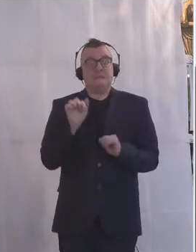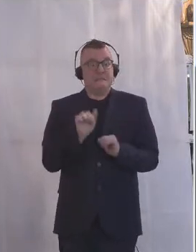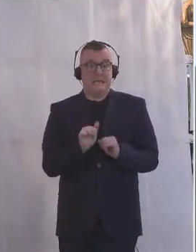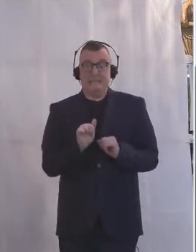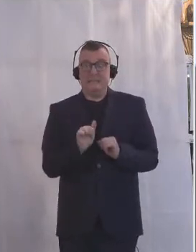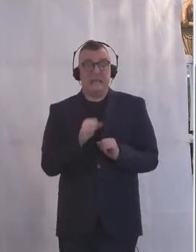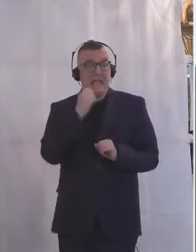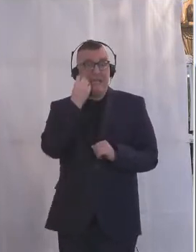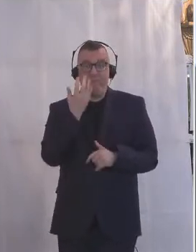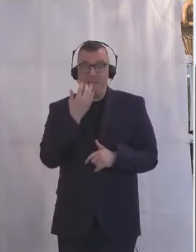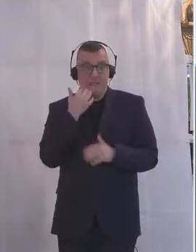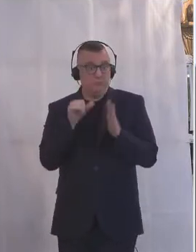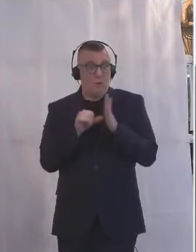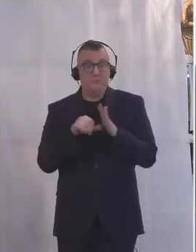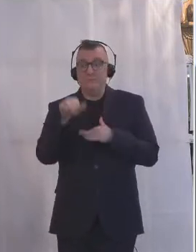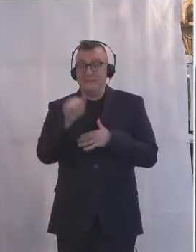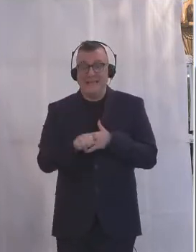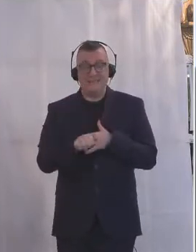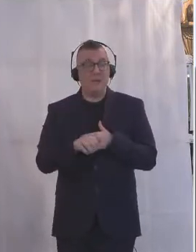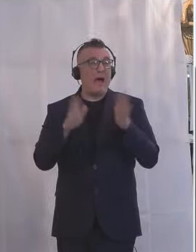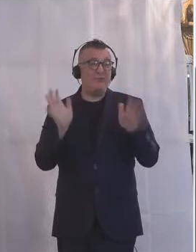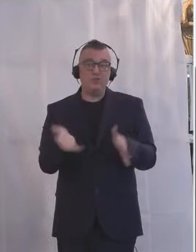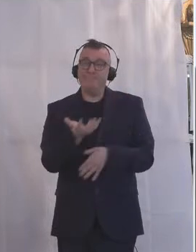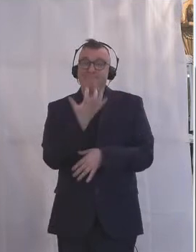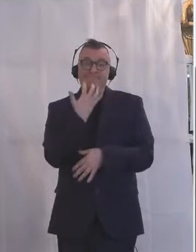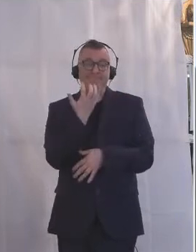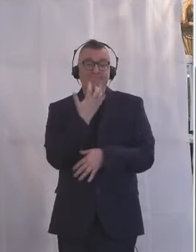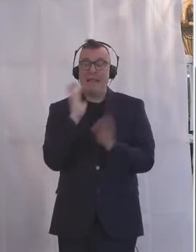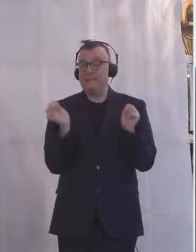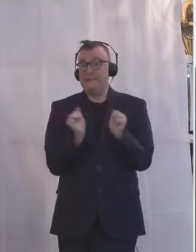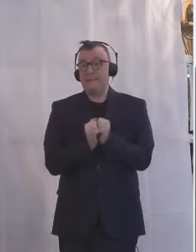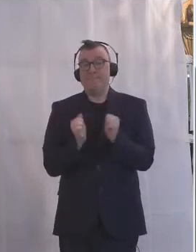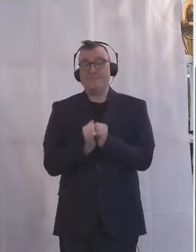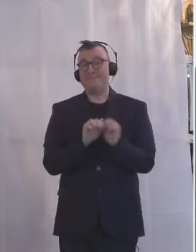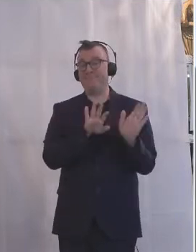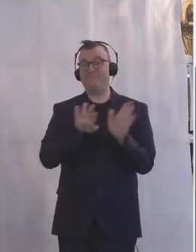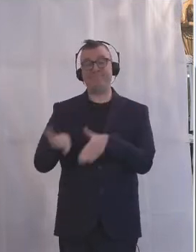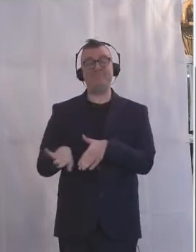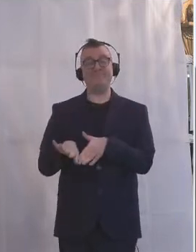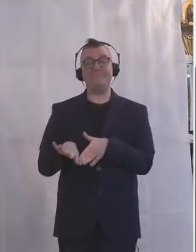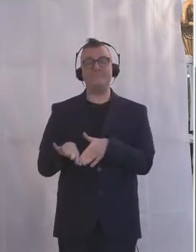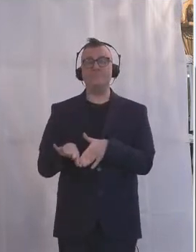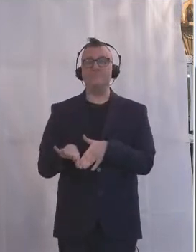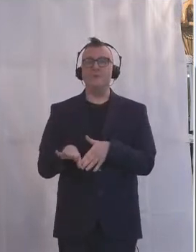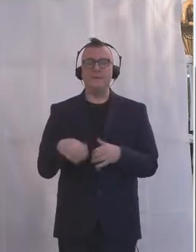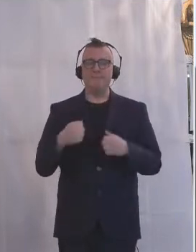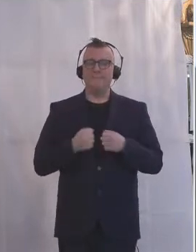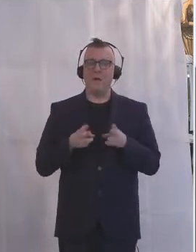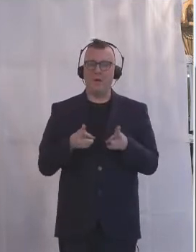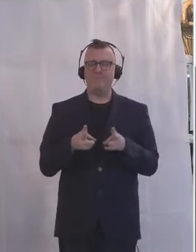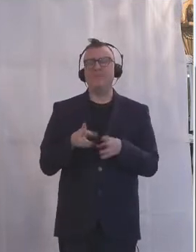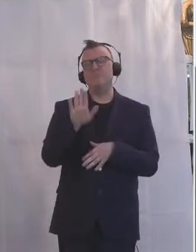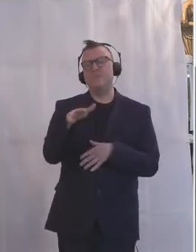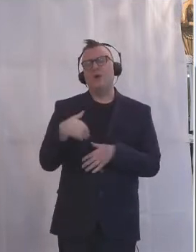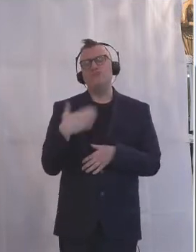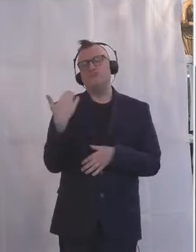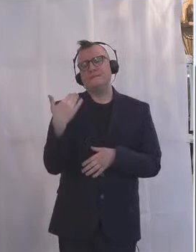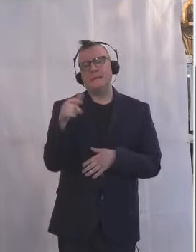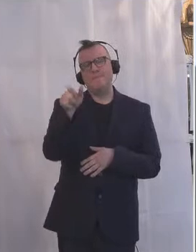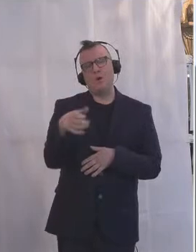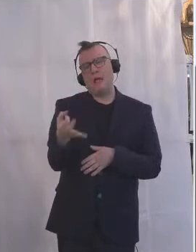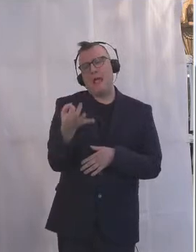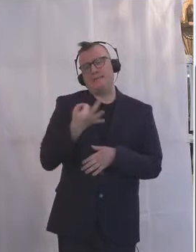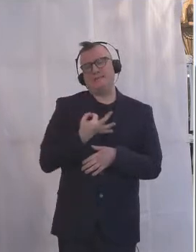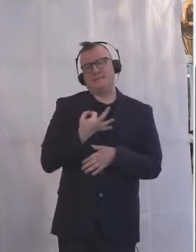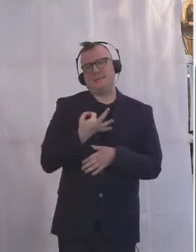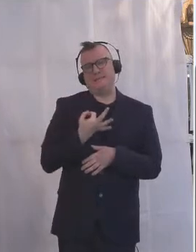daily challenges. You just have to embrace it and put it aside. And my way of, because I was recently asked, I was